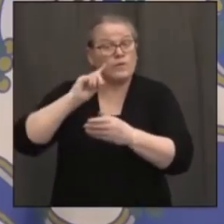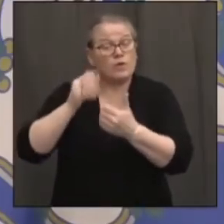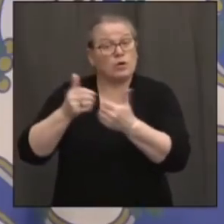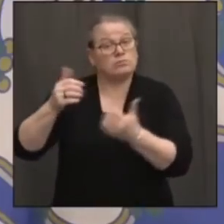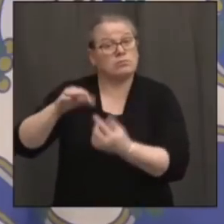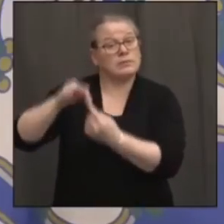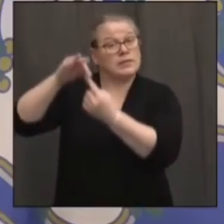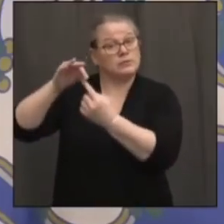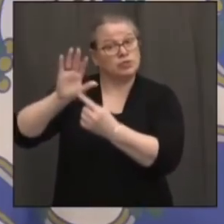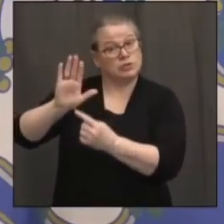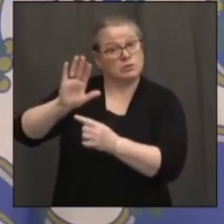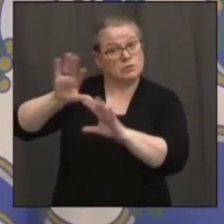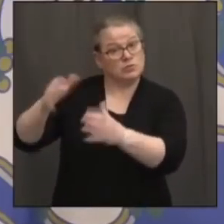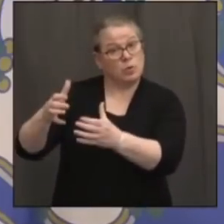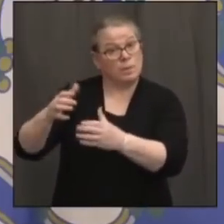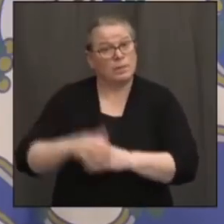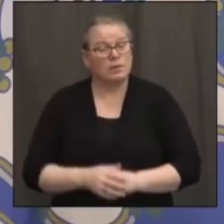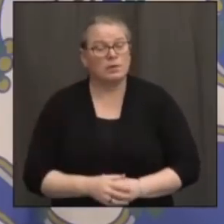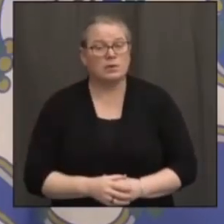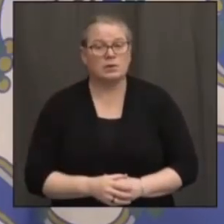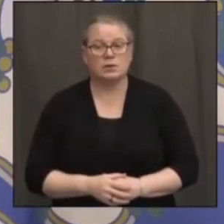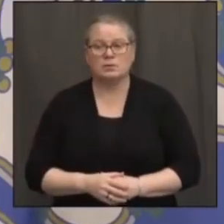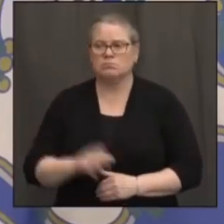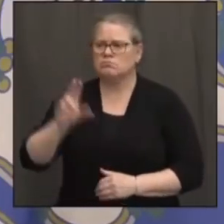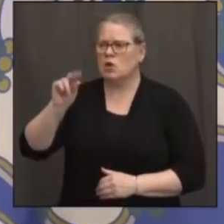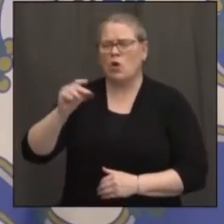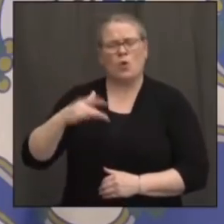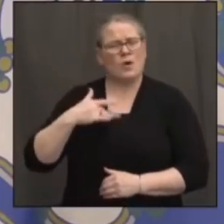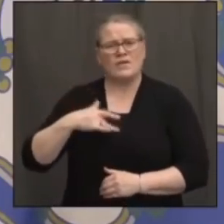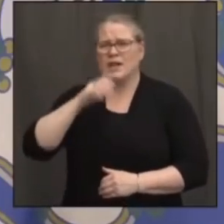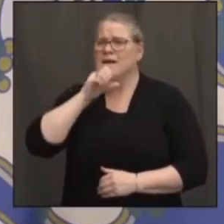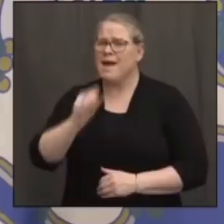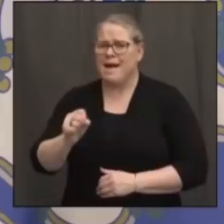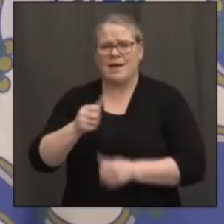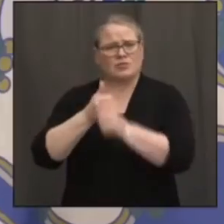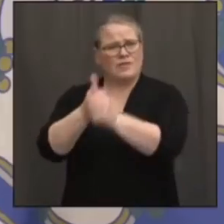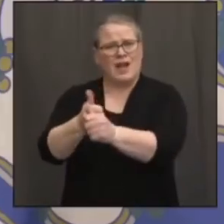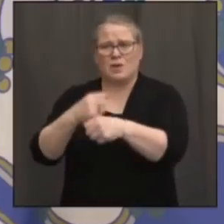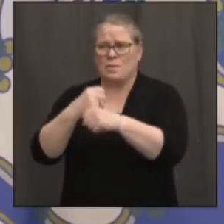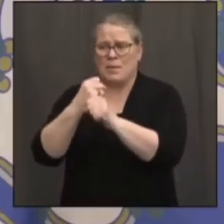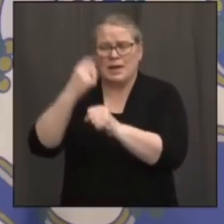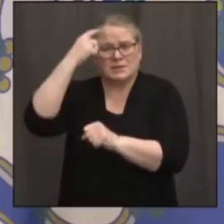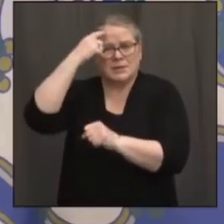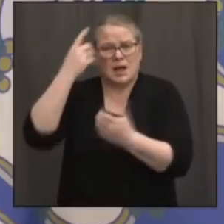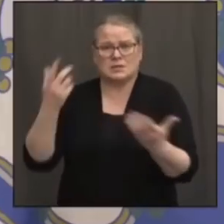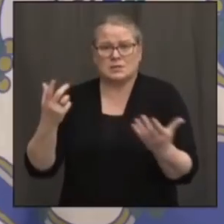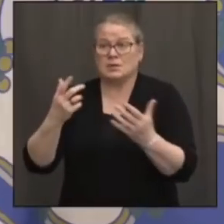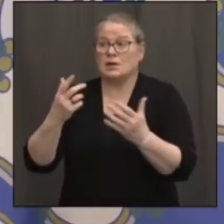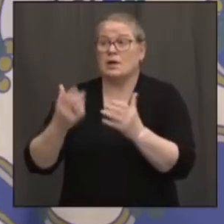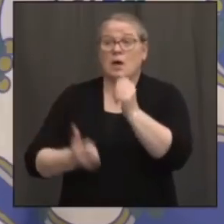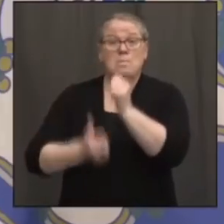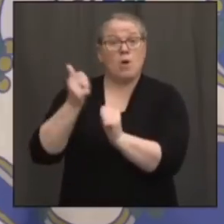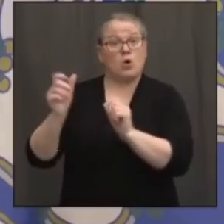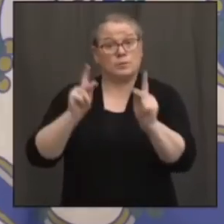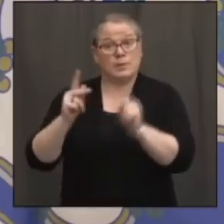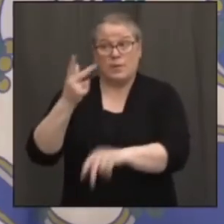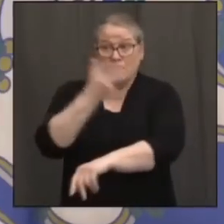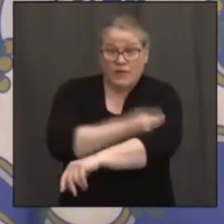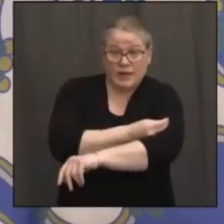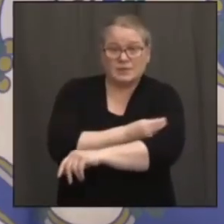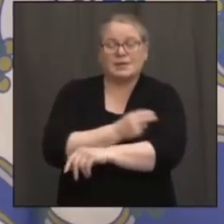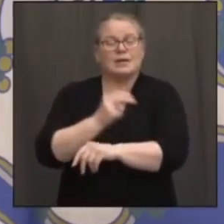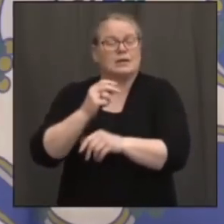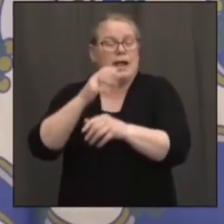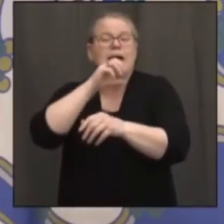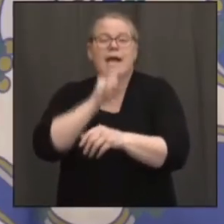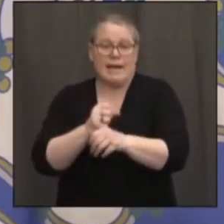think age-based makes the most sense. From a point of view of getting the most number of people vaccinated we can to keep you safe, age